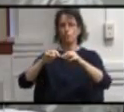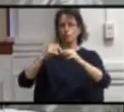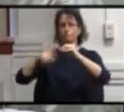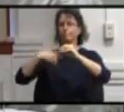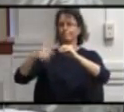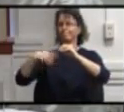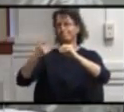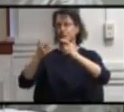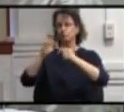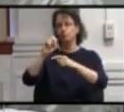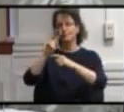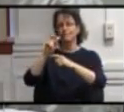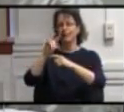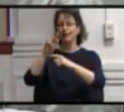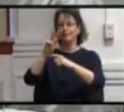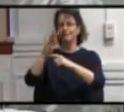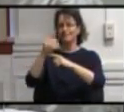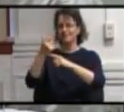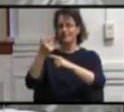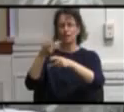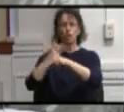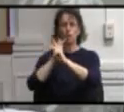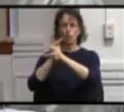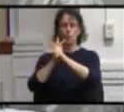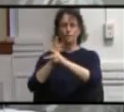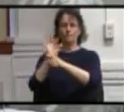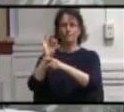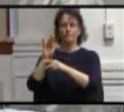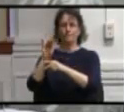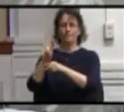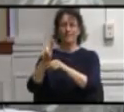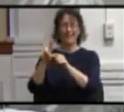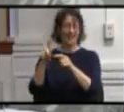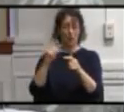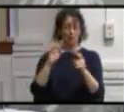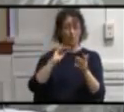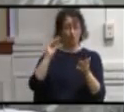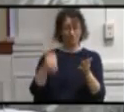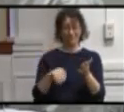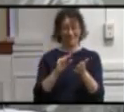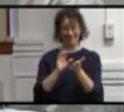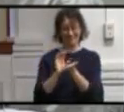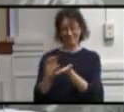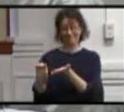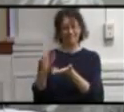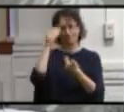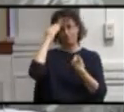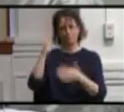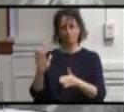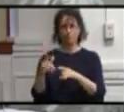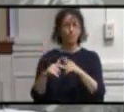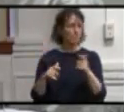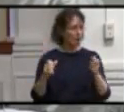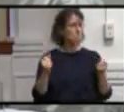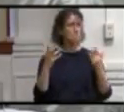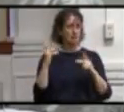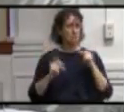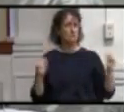And I thought it was a good turnout, considering, for the